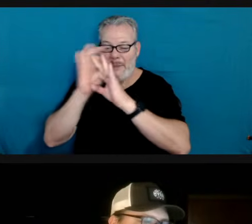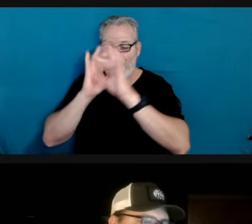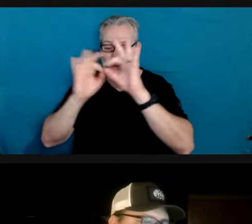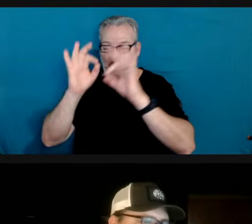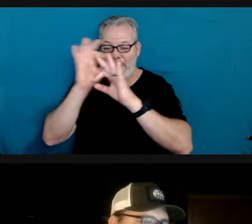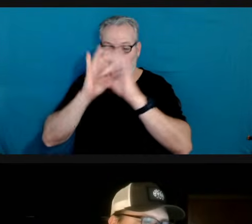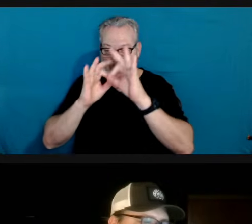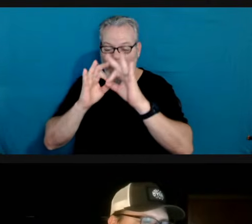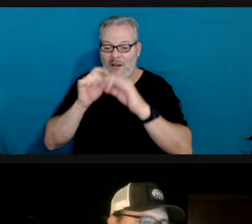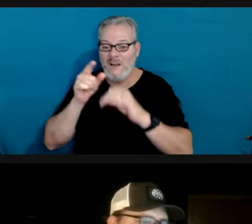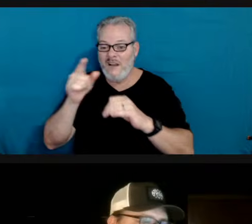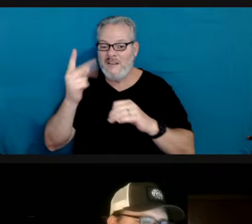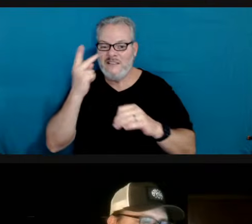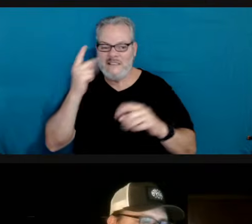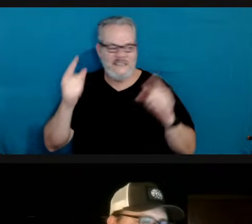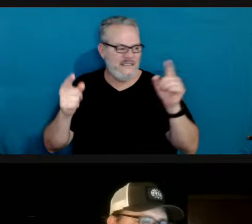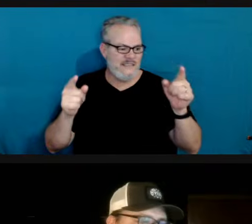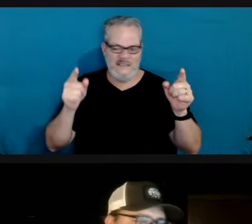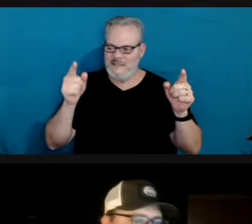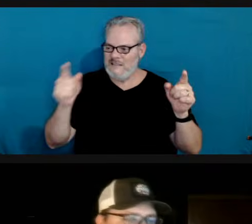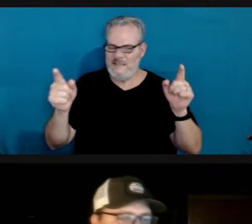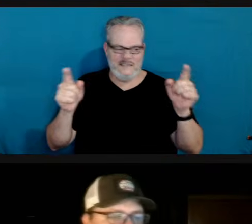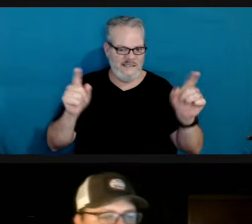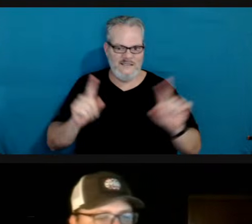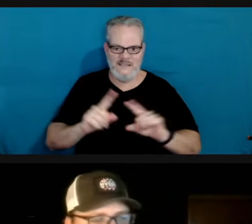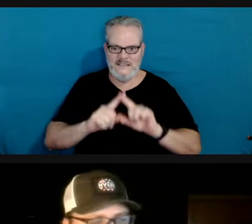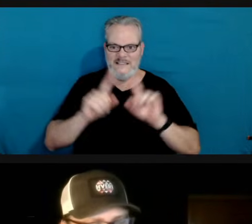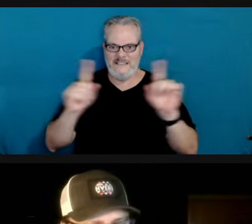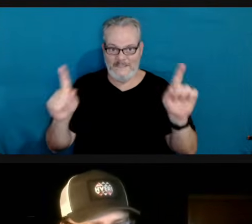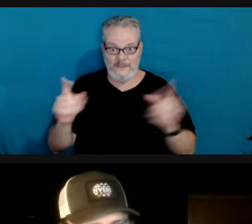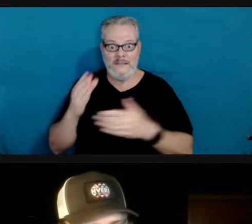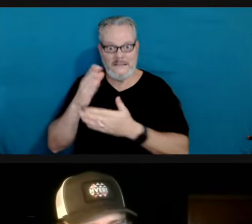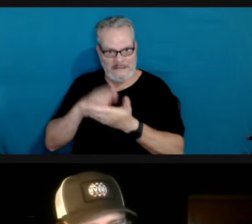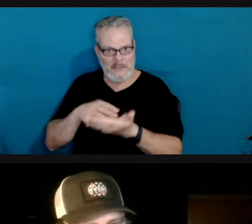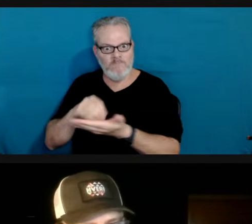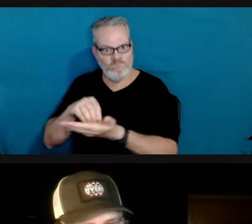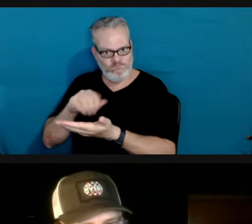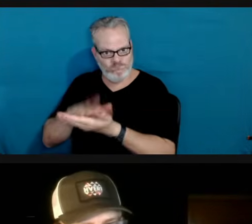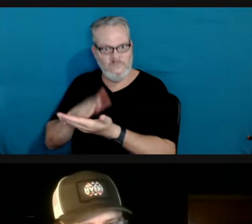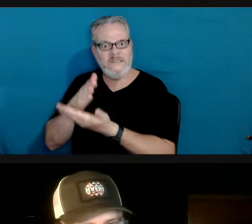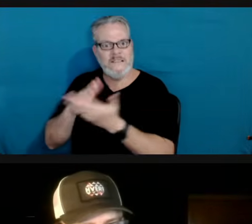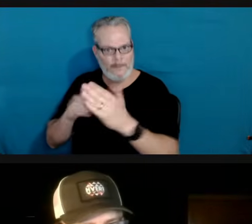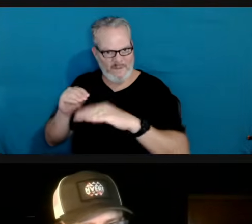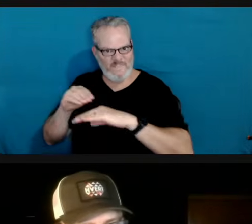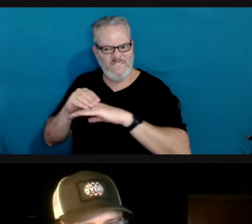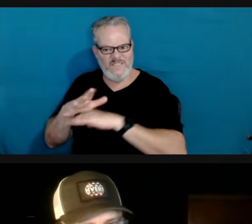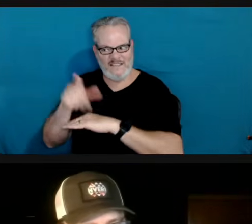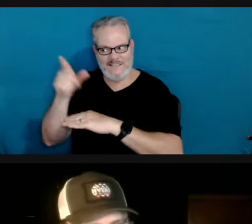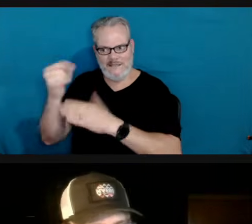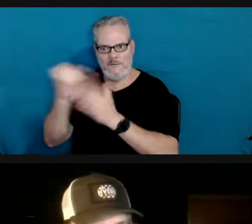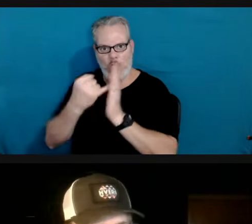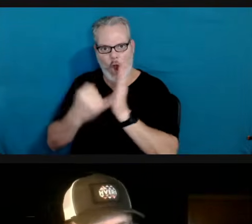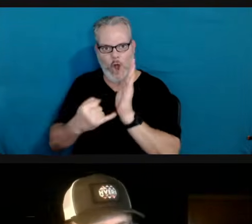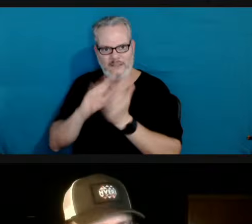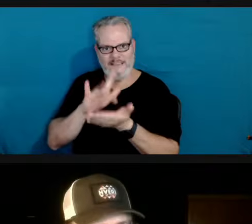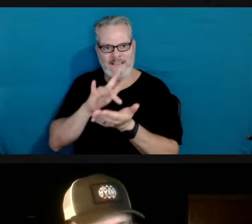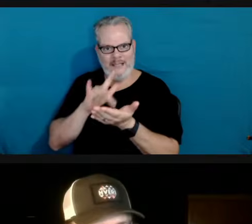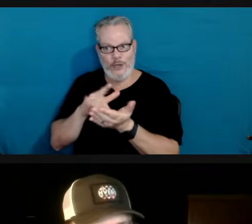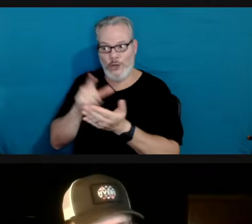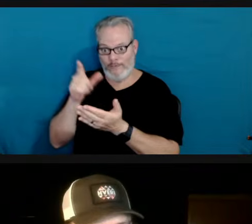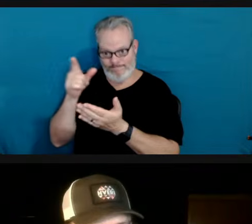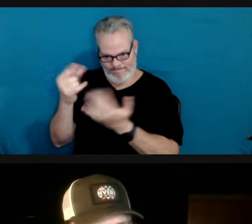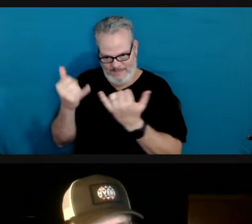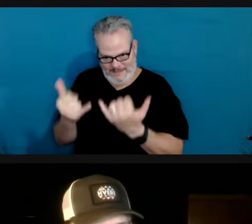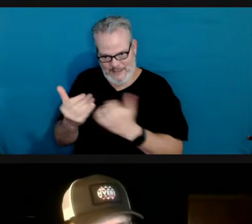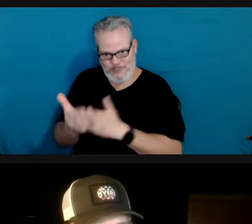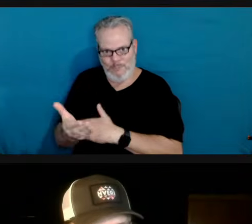the difference in these. Those ones are registering effects also at the Art Center earlier this morning and